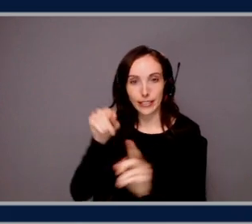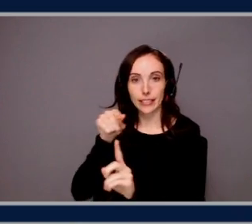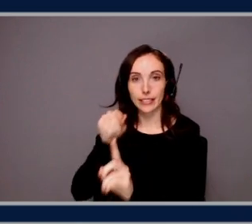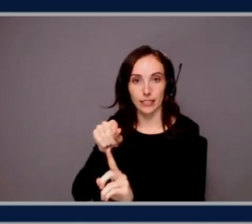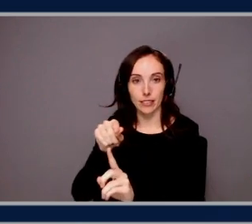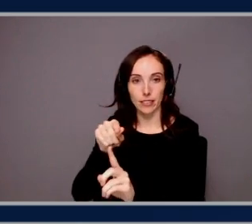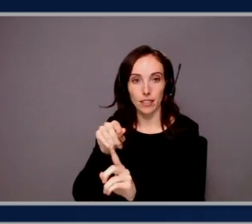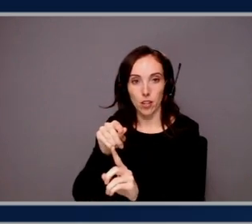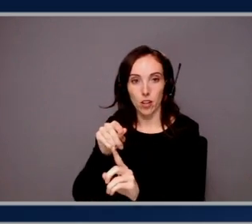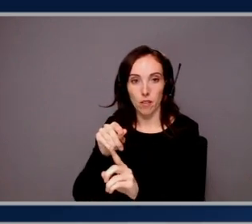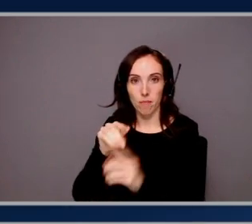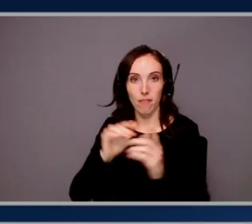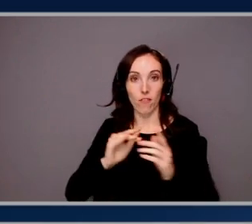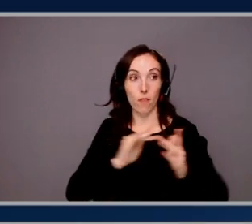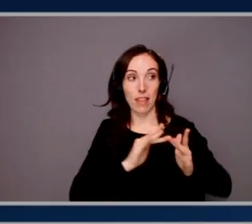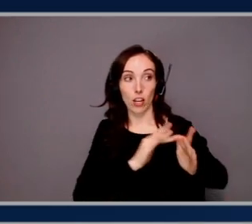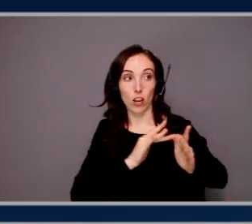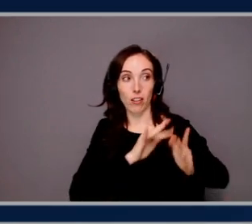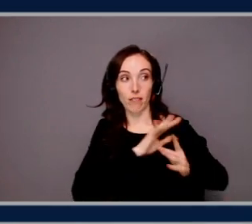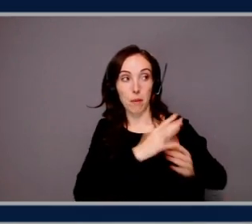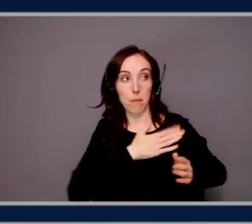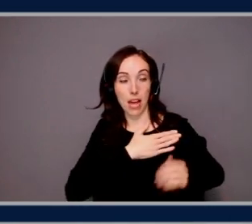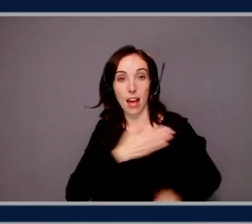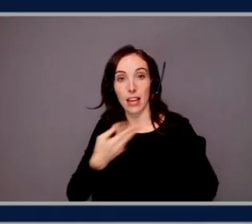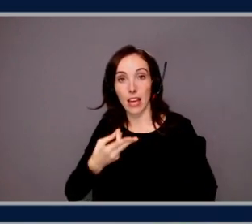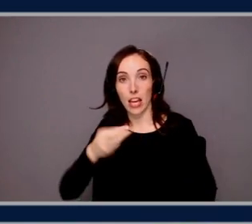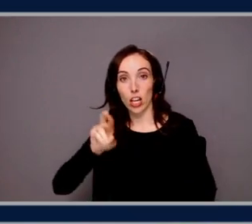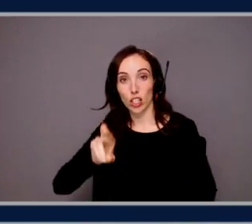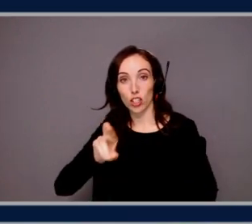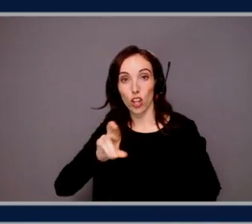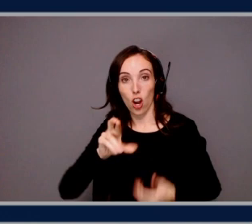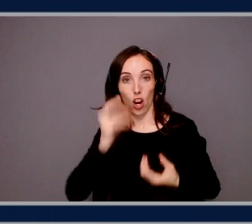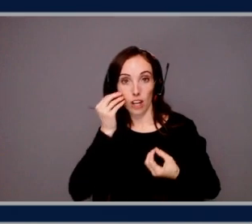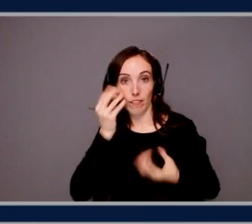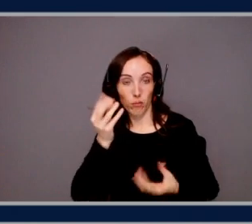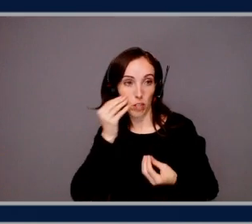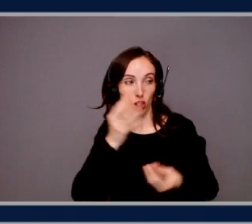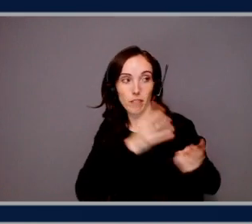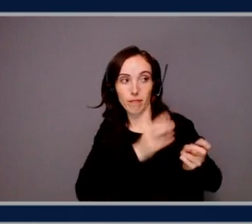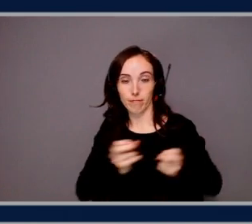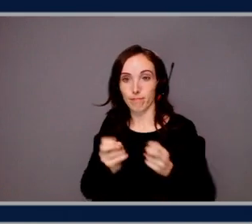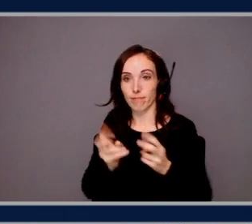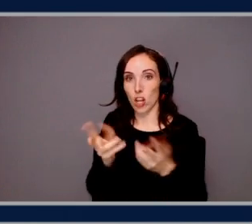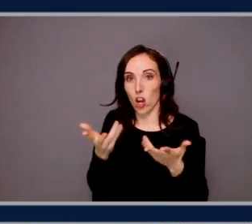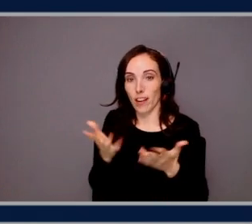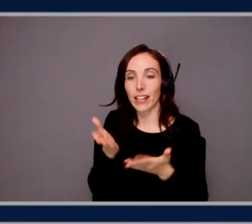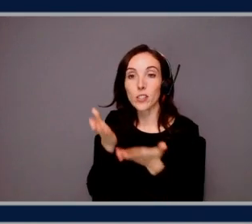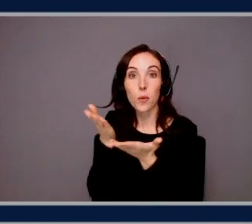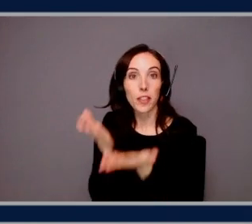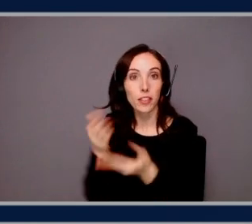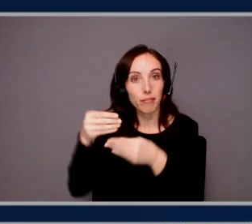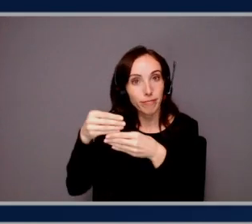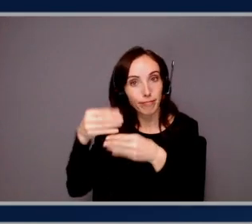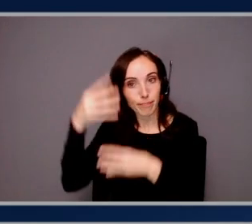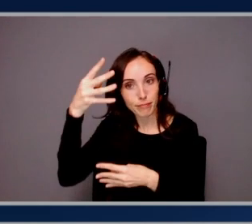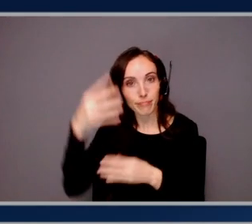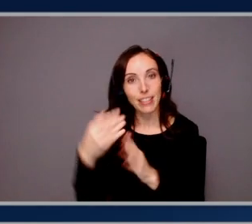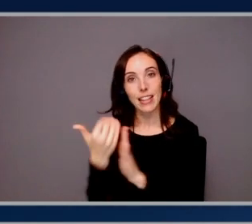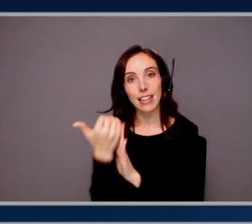intranet Yeah. of my HR pages. And so here it is. So this is the list